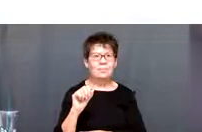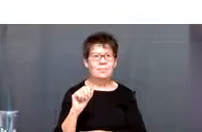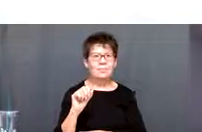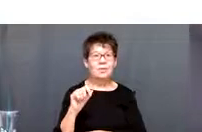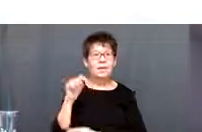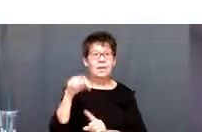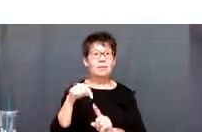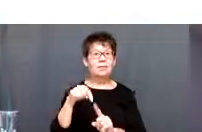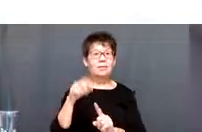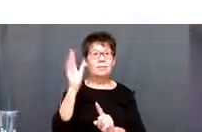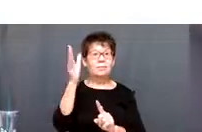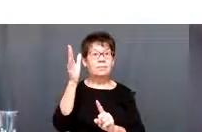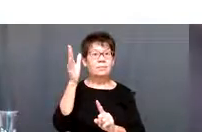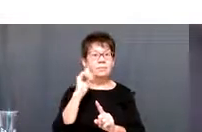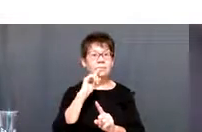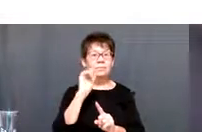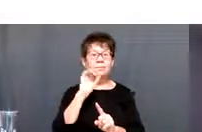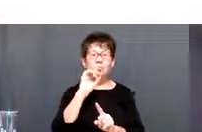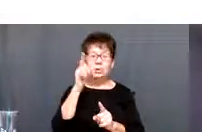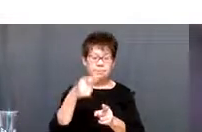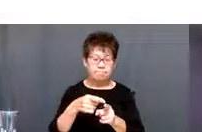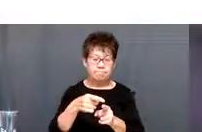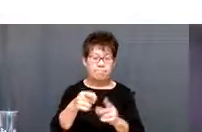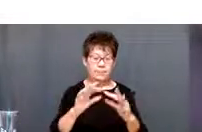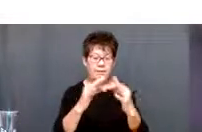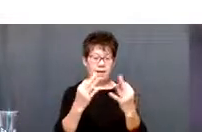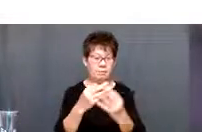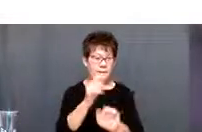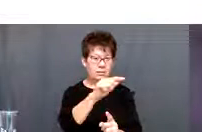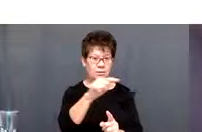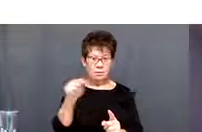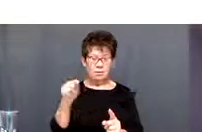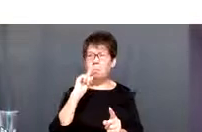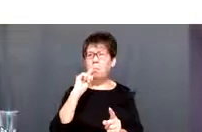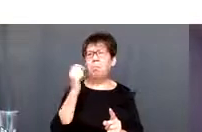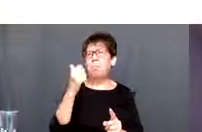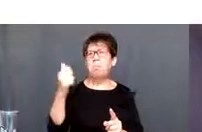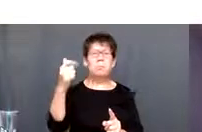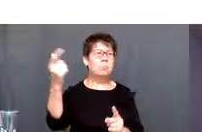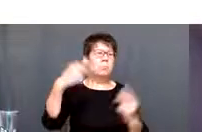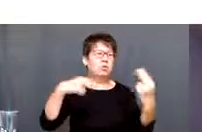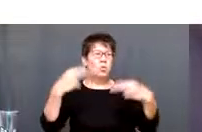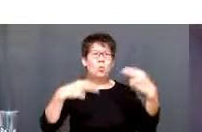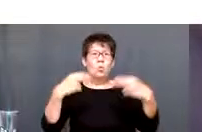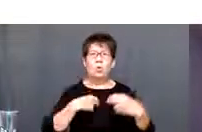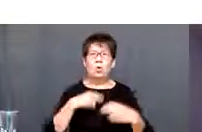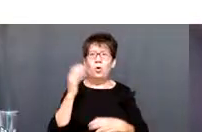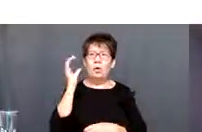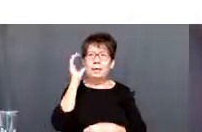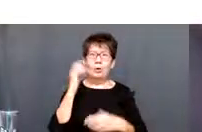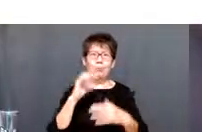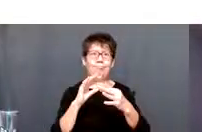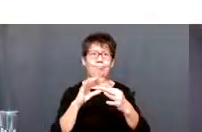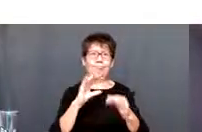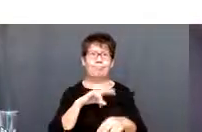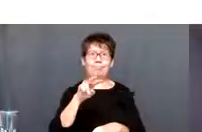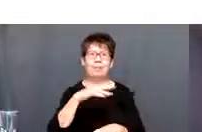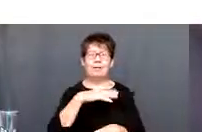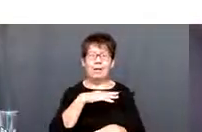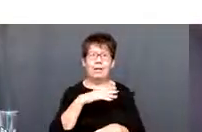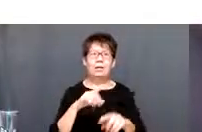This presentation is primarily geared towards families. Of course, we do welcome anyone to be on here to listen to what we have to say. And